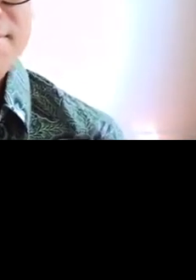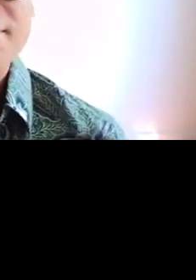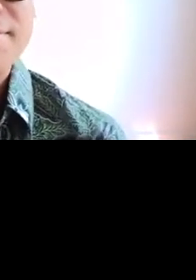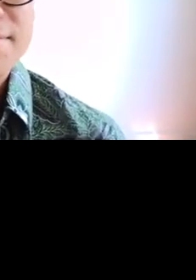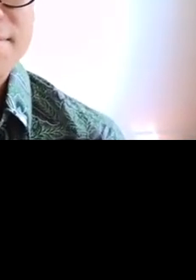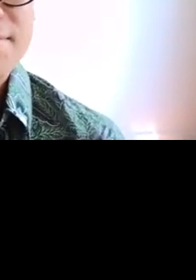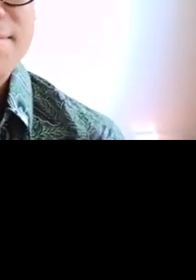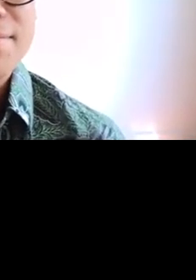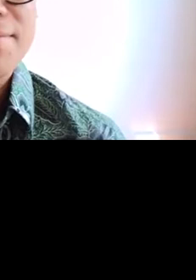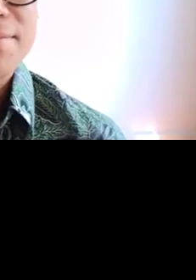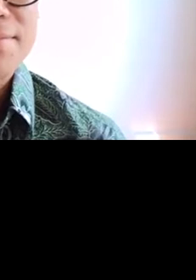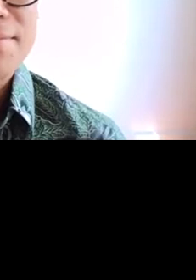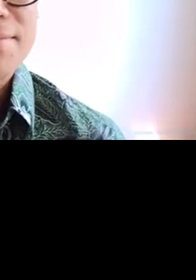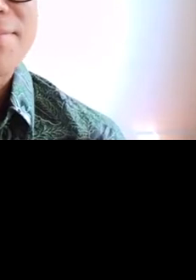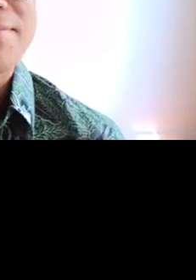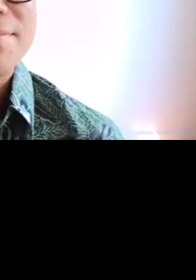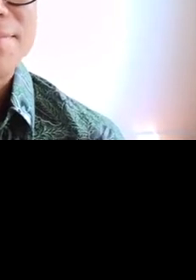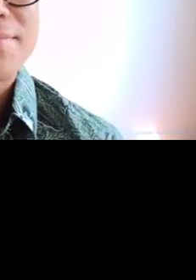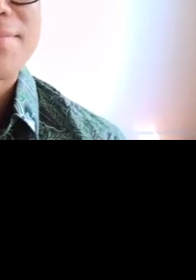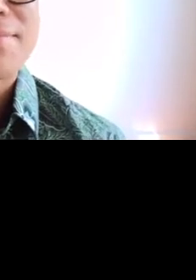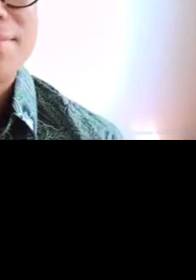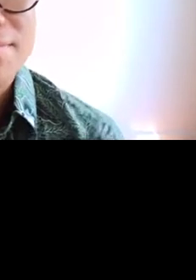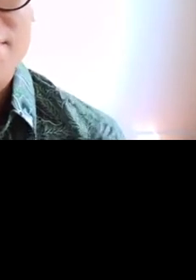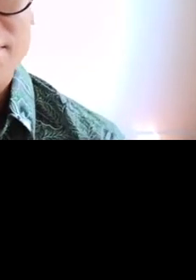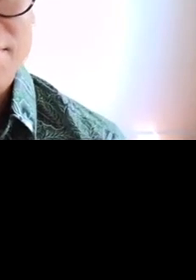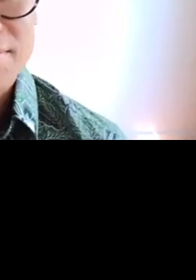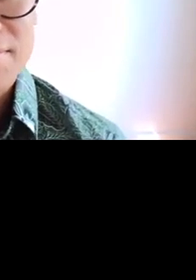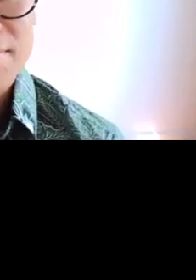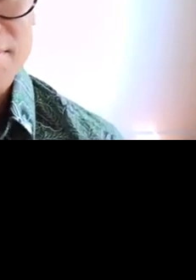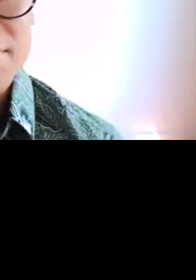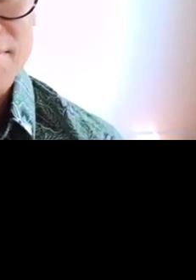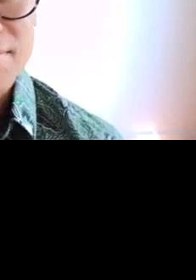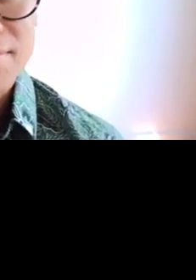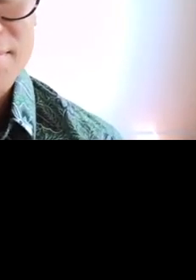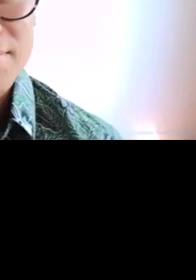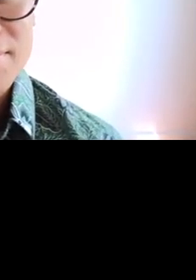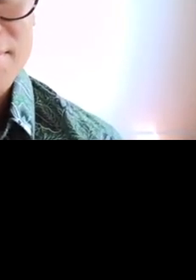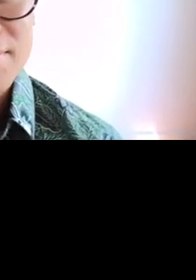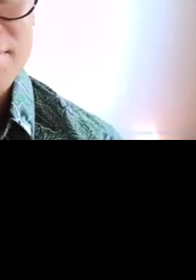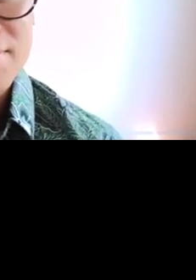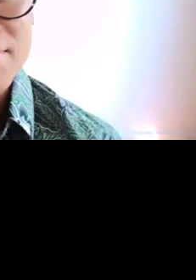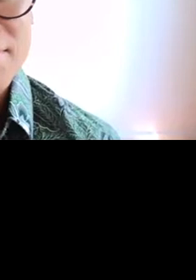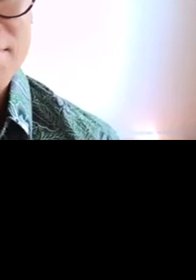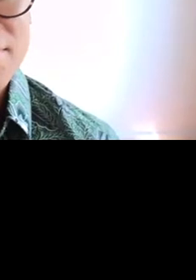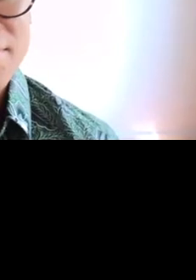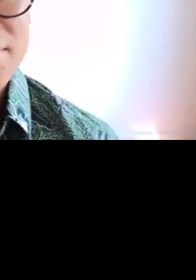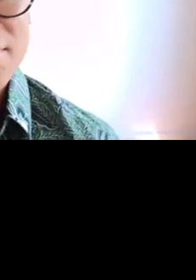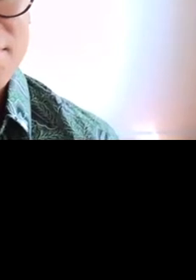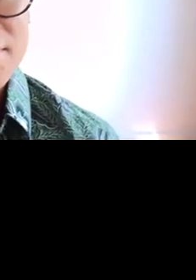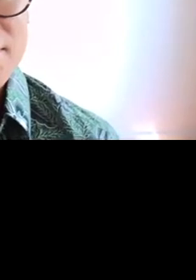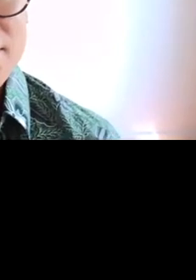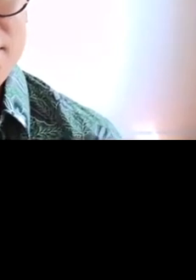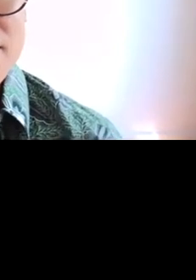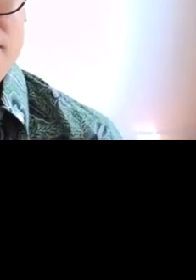Justice, where I get to build power, connections, and relationships with our amazing Media Justice Network. Media Justice